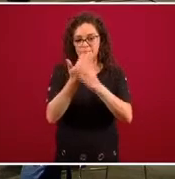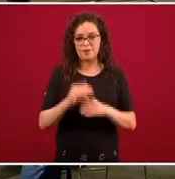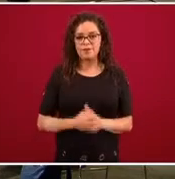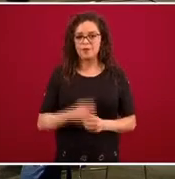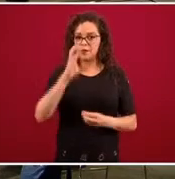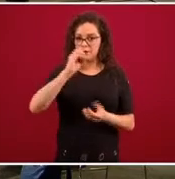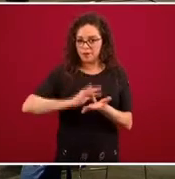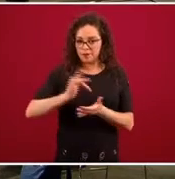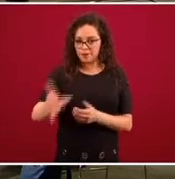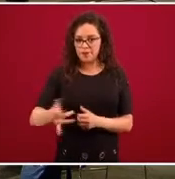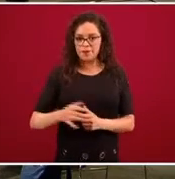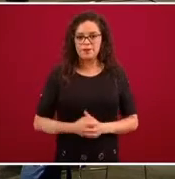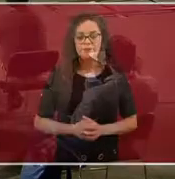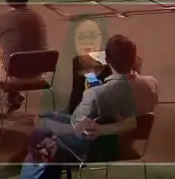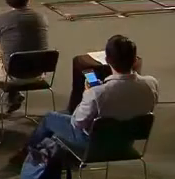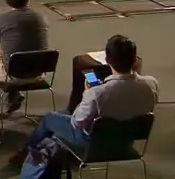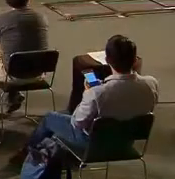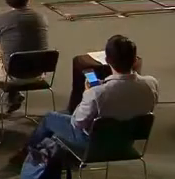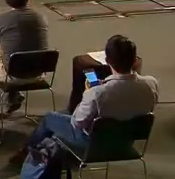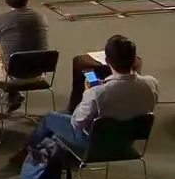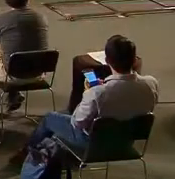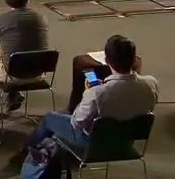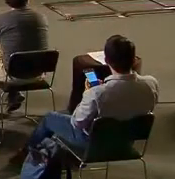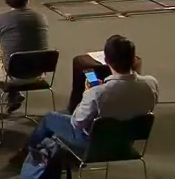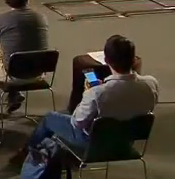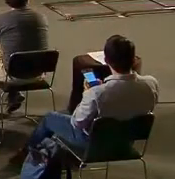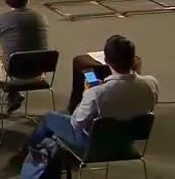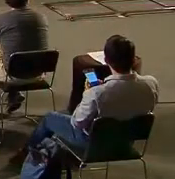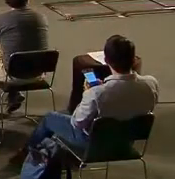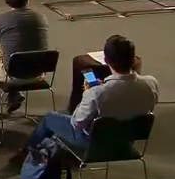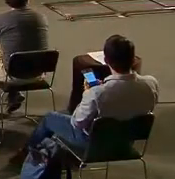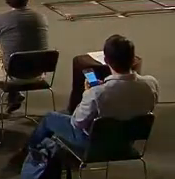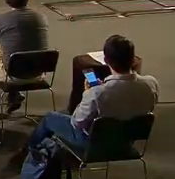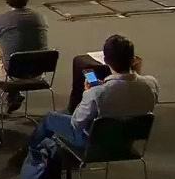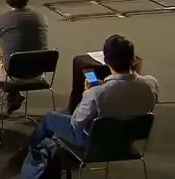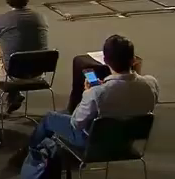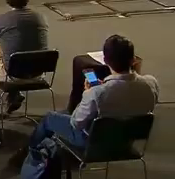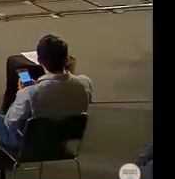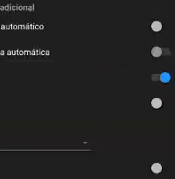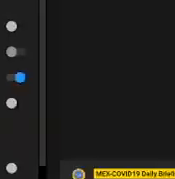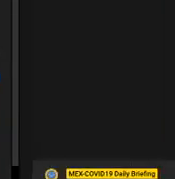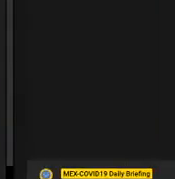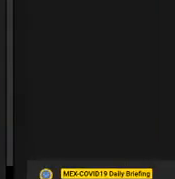equipment. Well, that would be it for today, and we can continue with this topic tomorrow. Thank you.